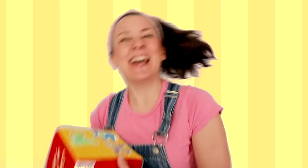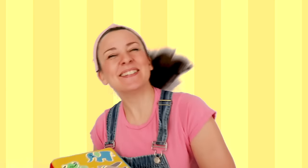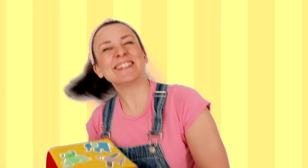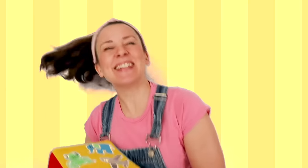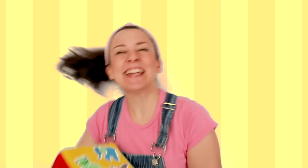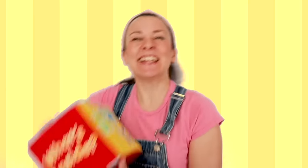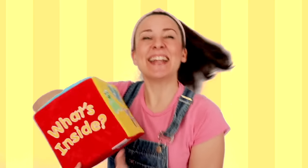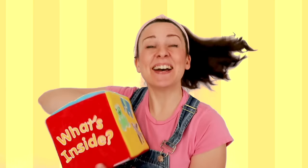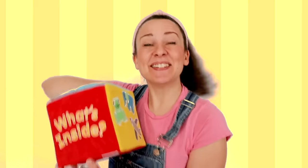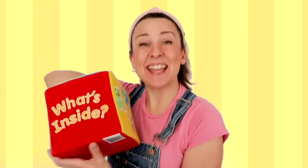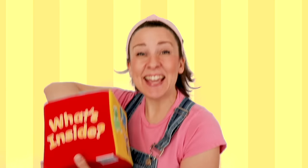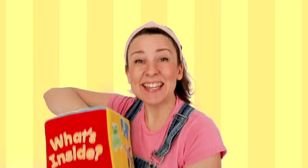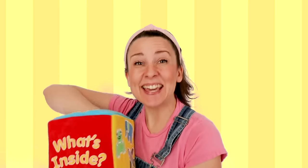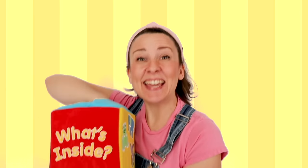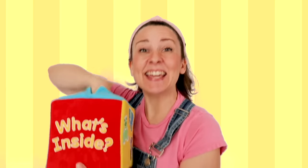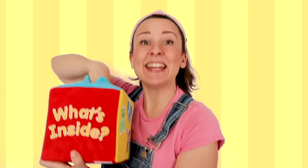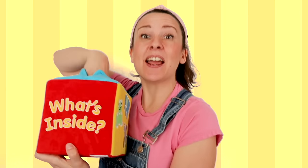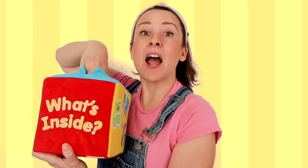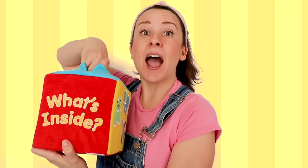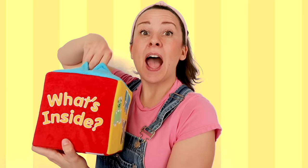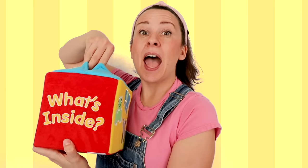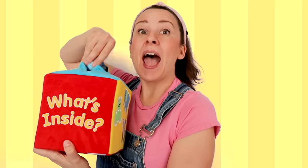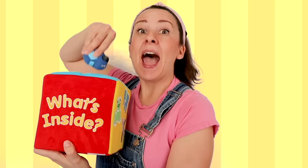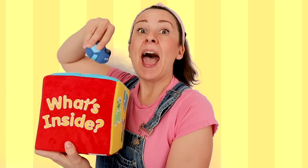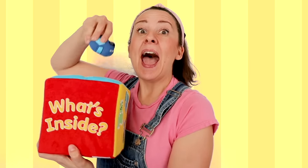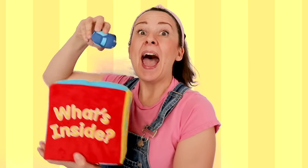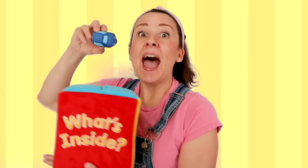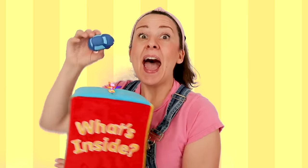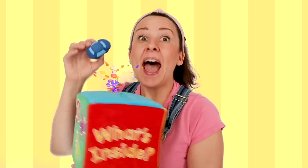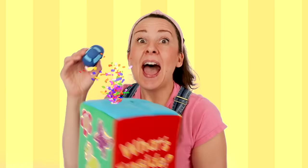Take it out, take it out, take it.